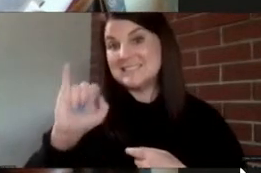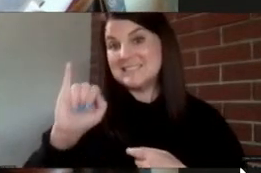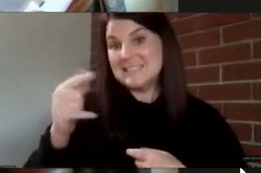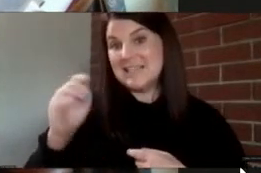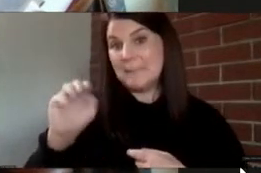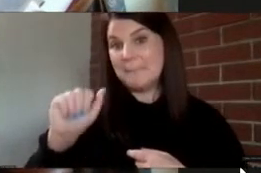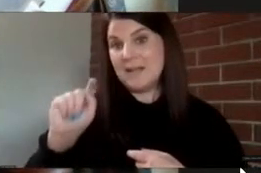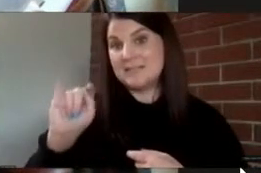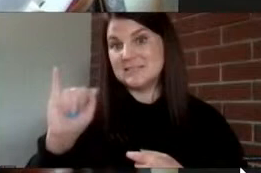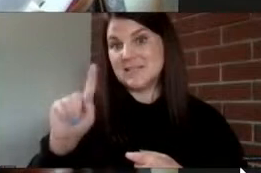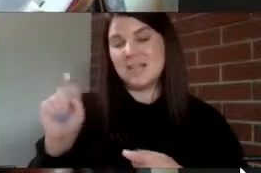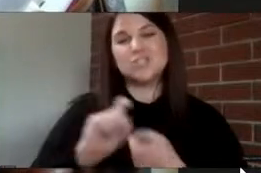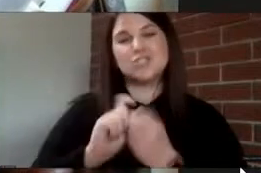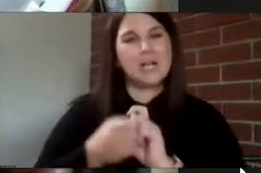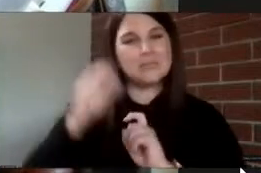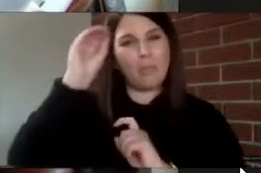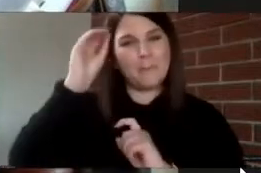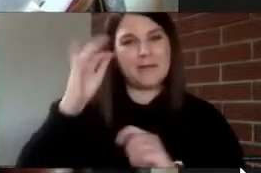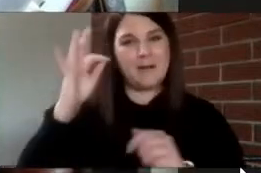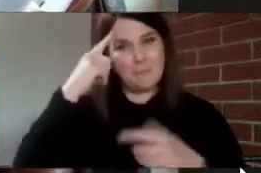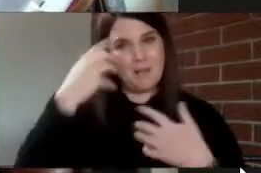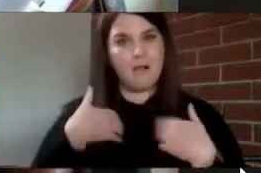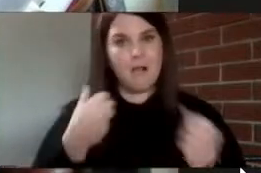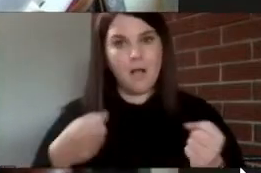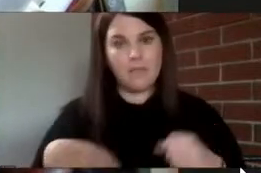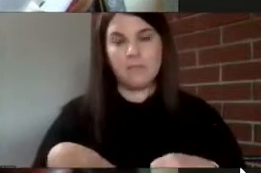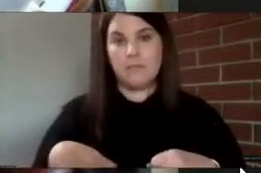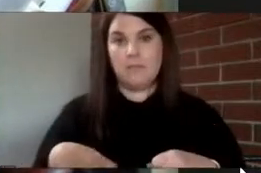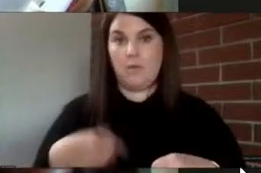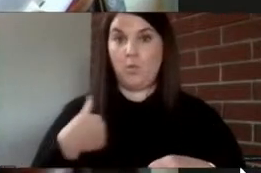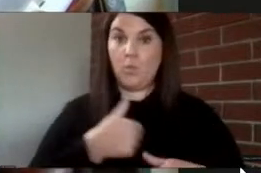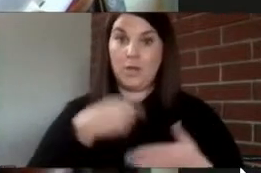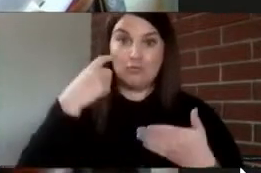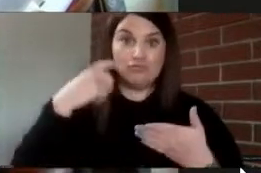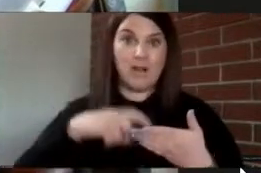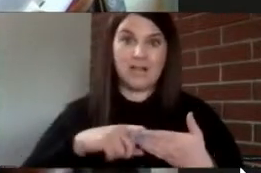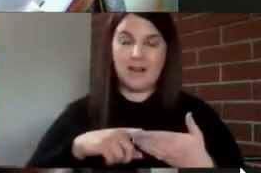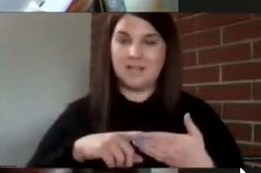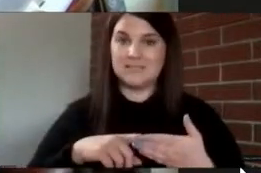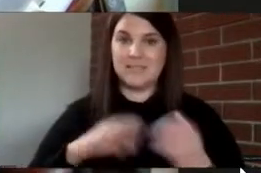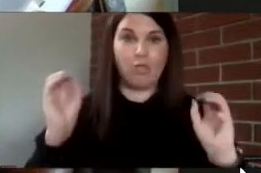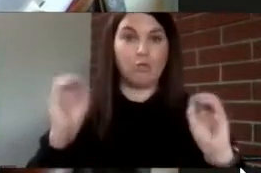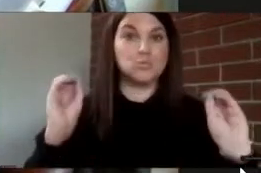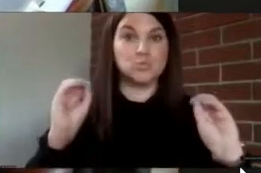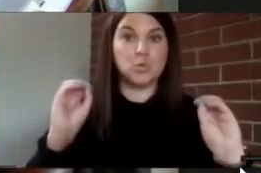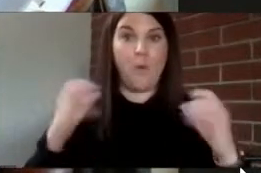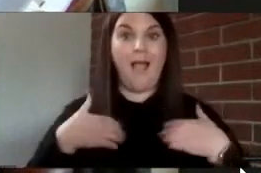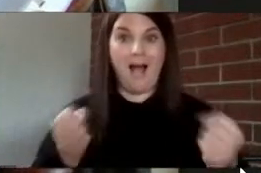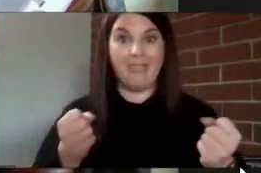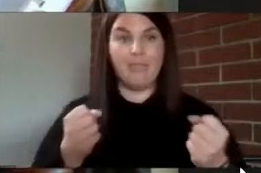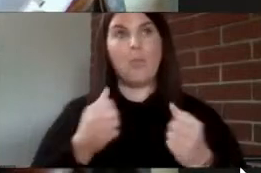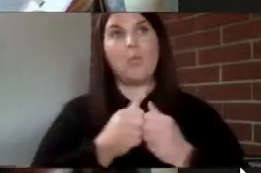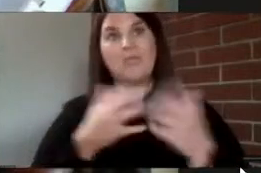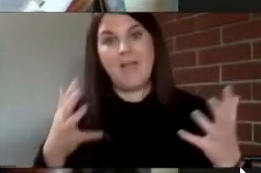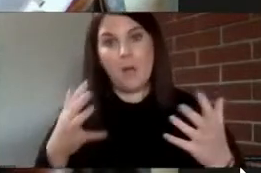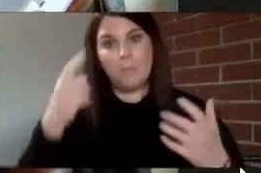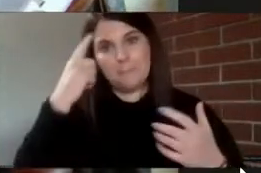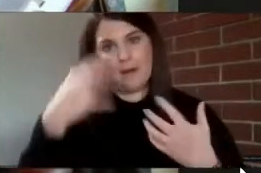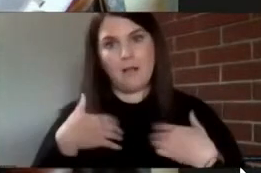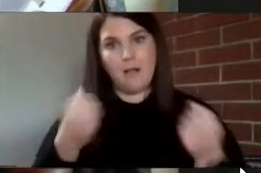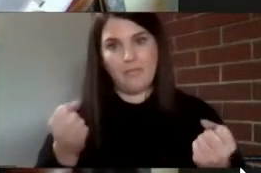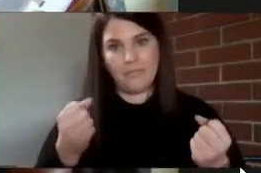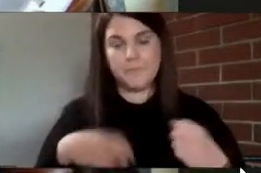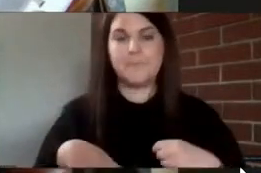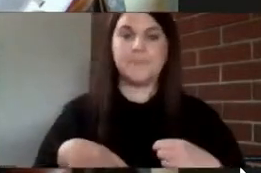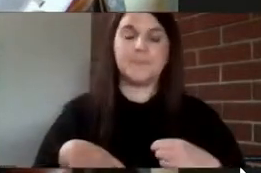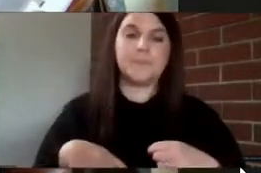substance use, when at this level we are recognizing that there is no health without mental health and substance use. And